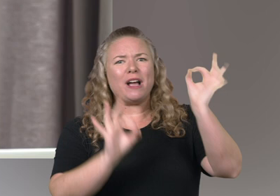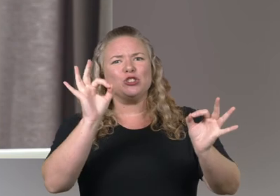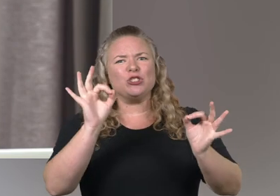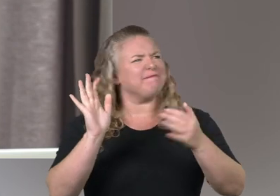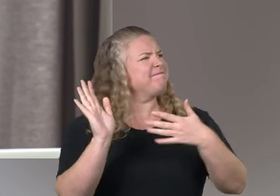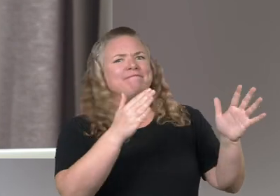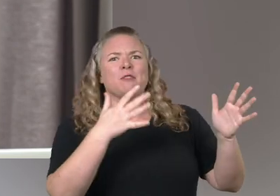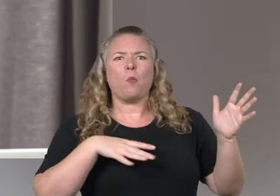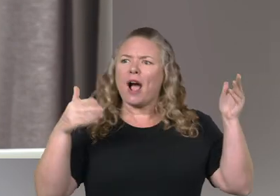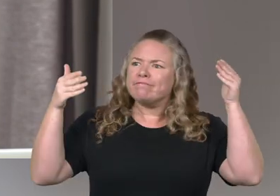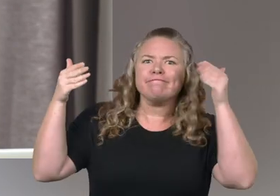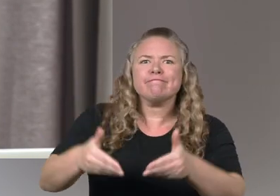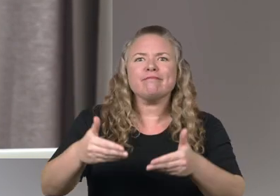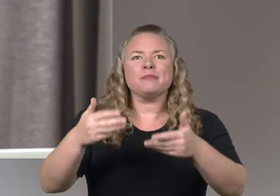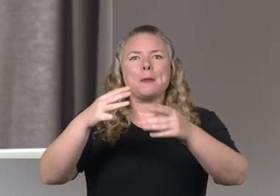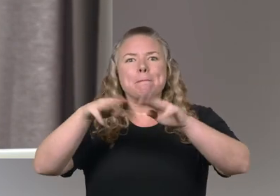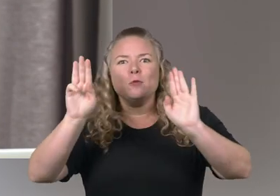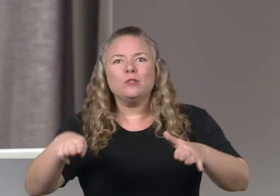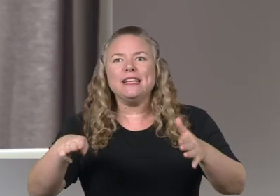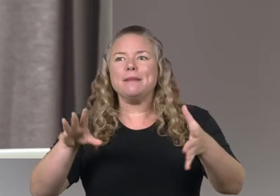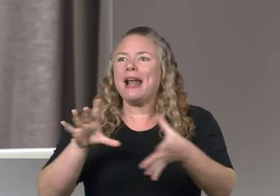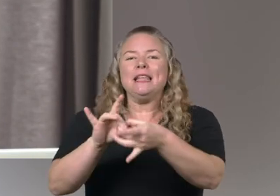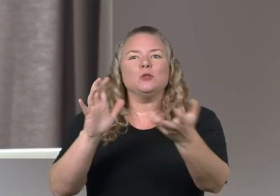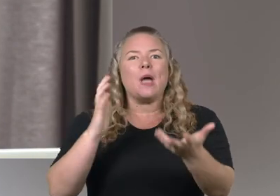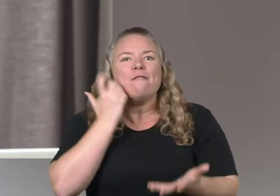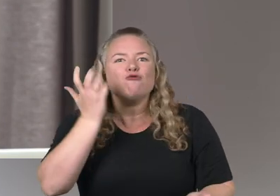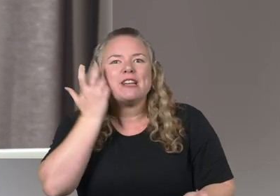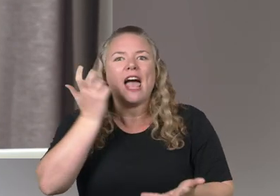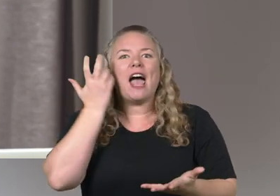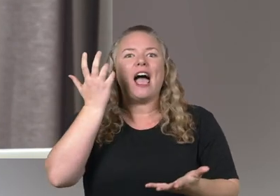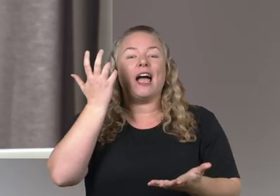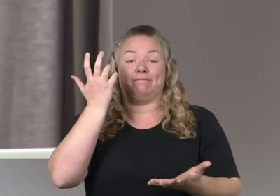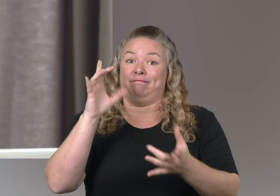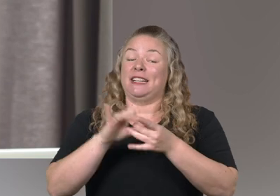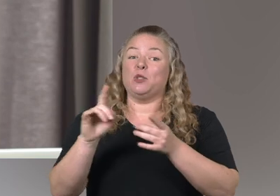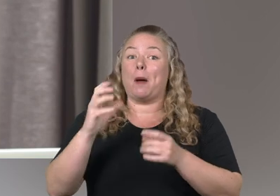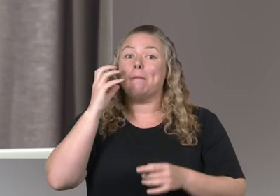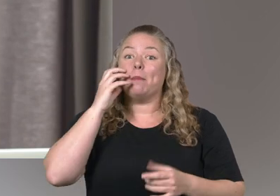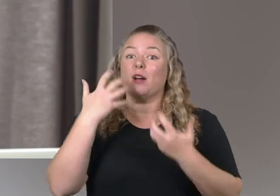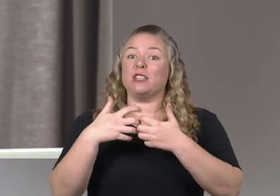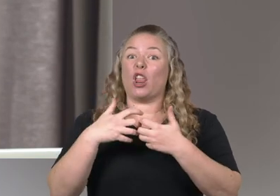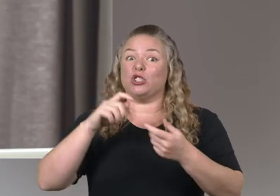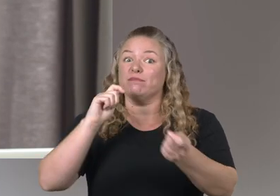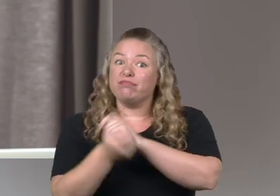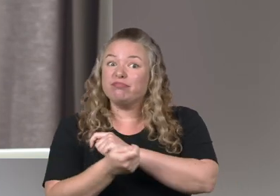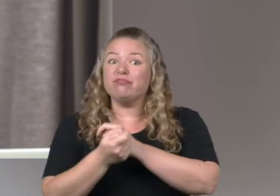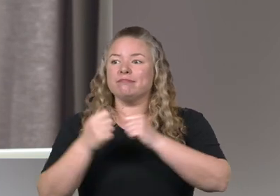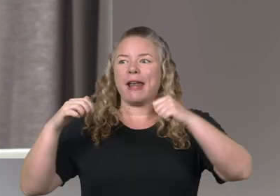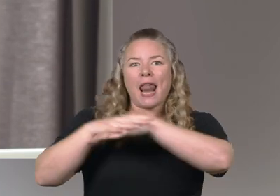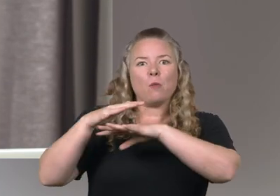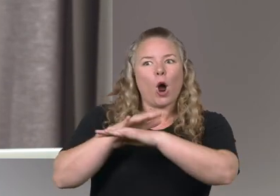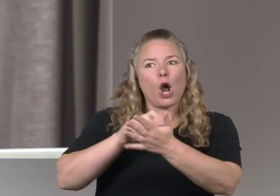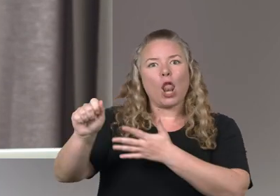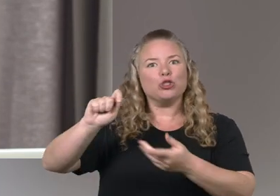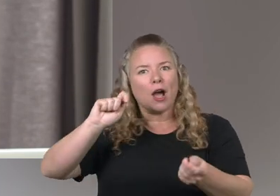identity, but much more about how the museum connected with their everyday. And that again was driven by